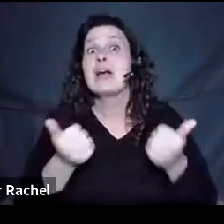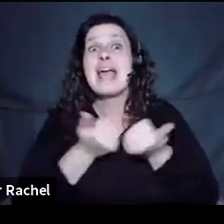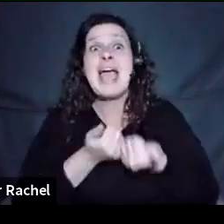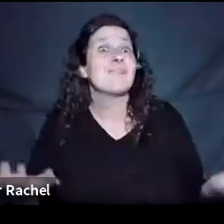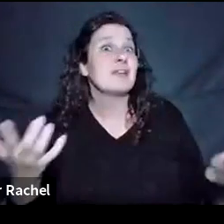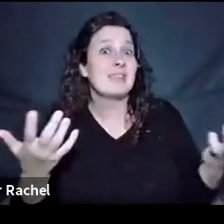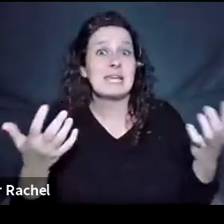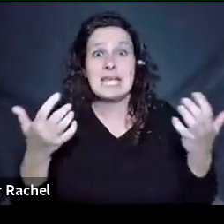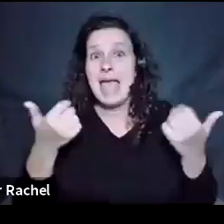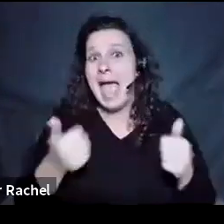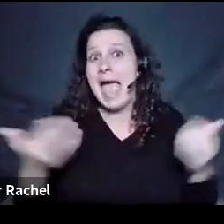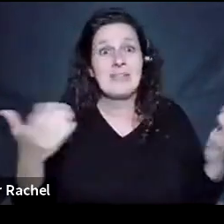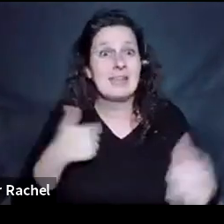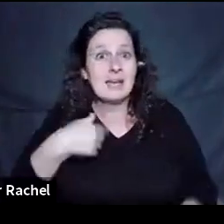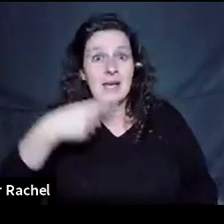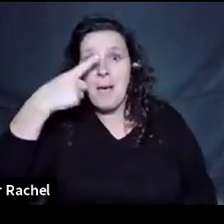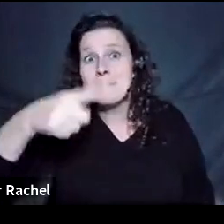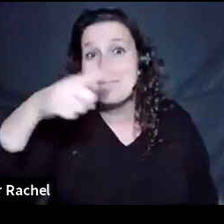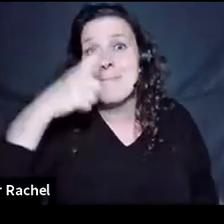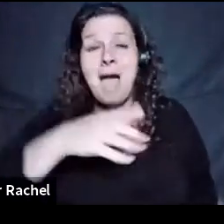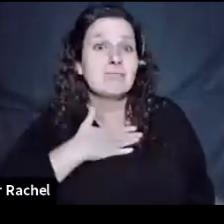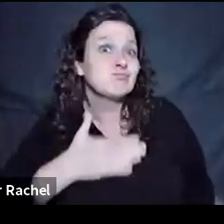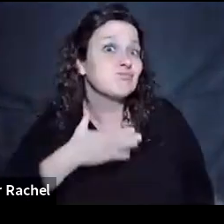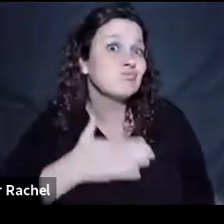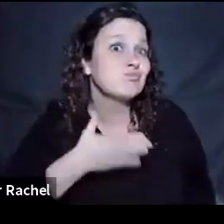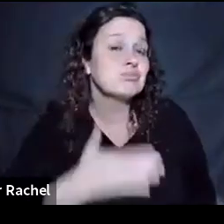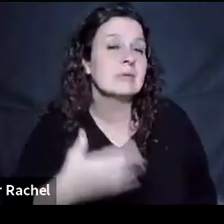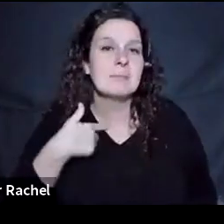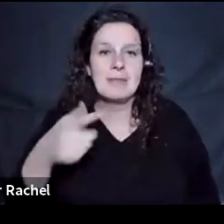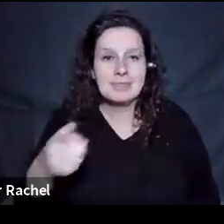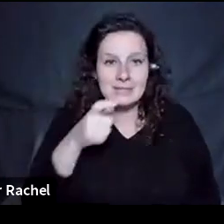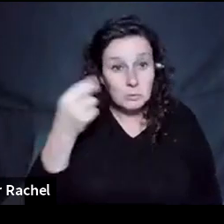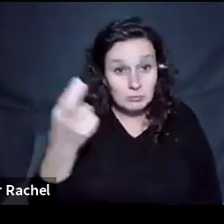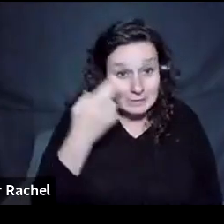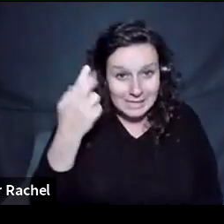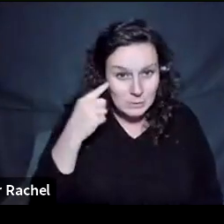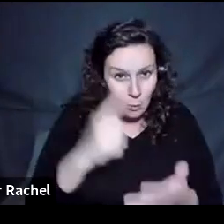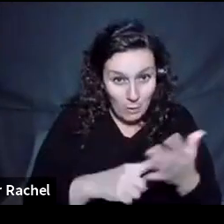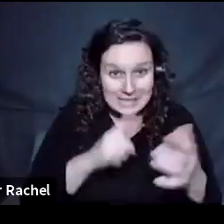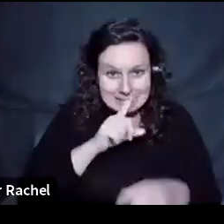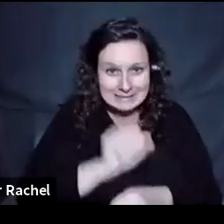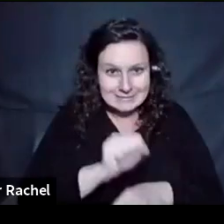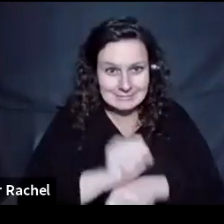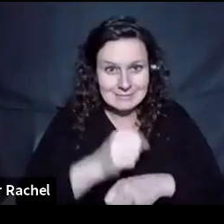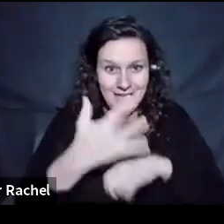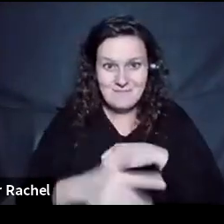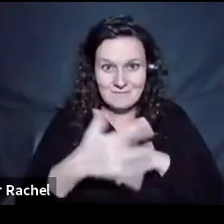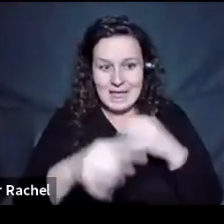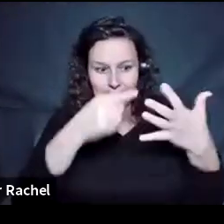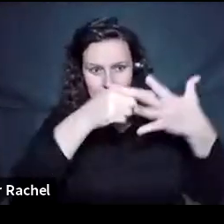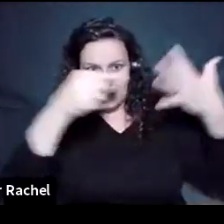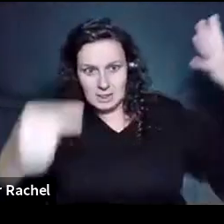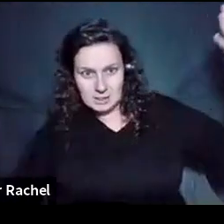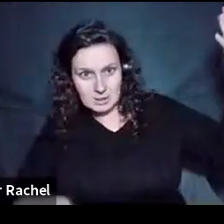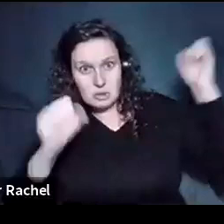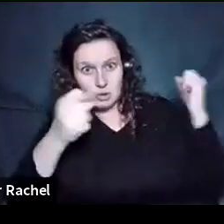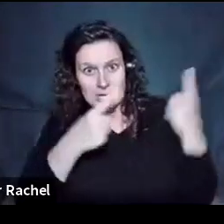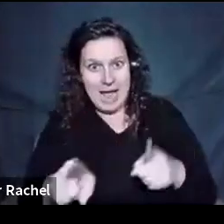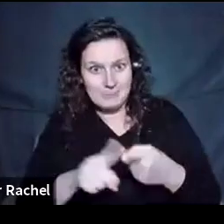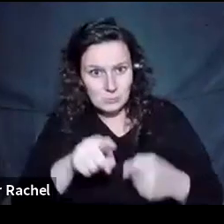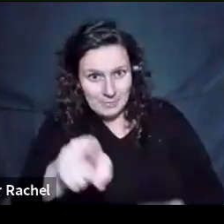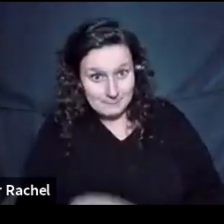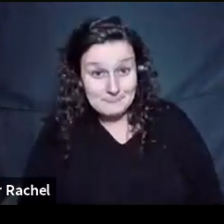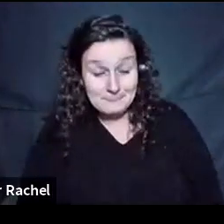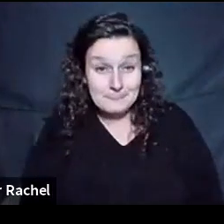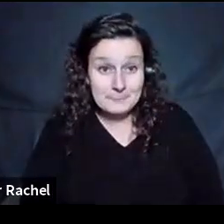everything, and they don't realize what's available out here to happen to them.